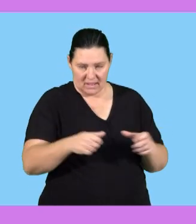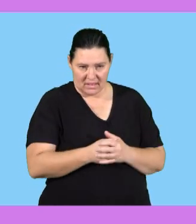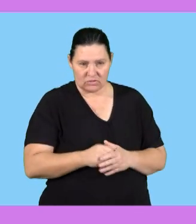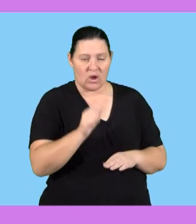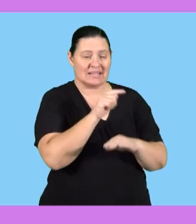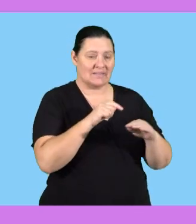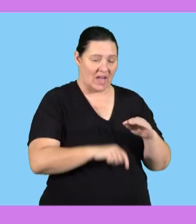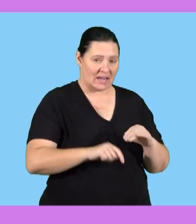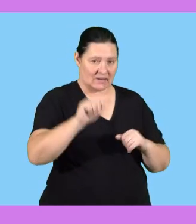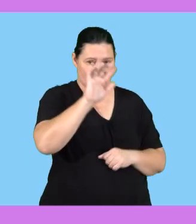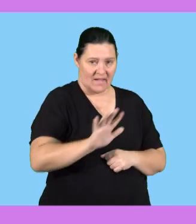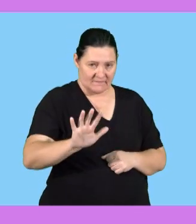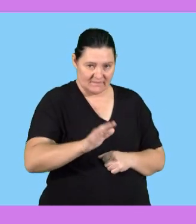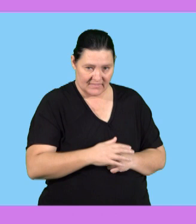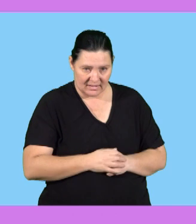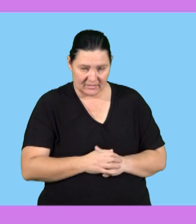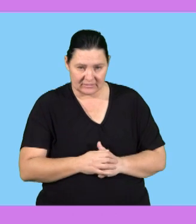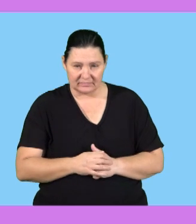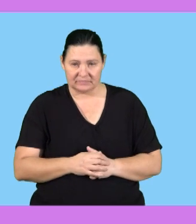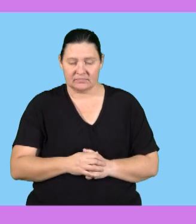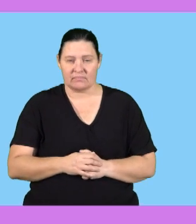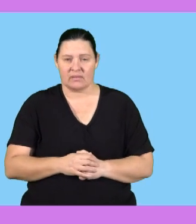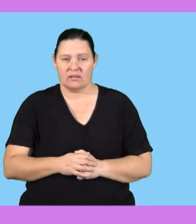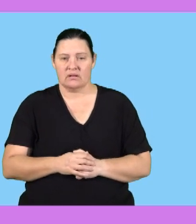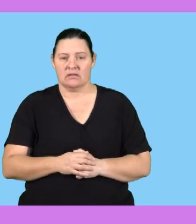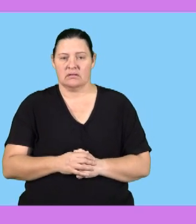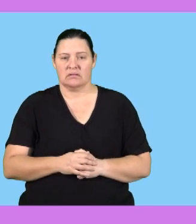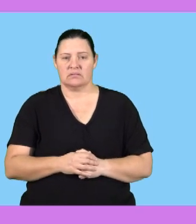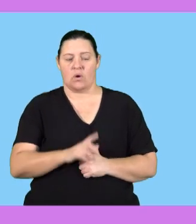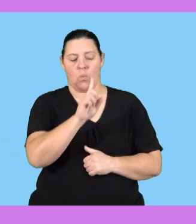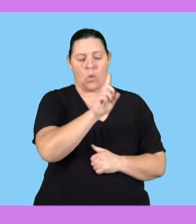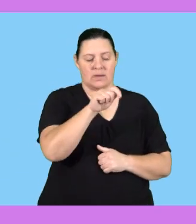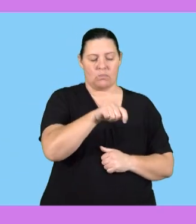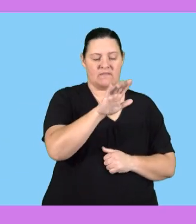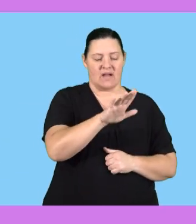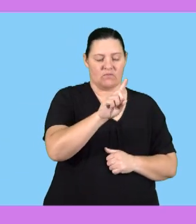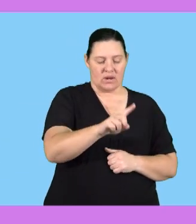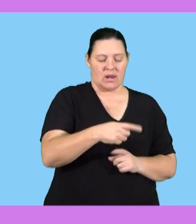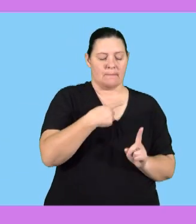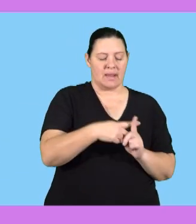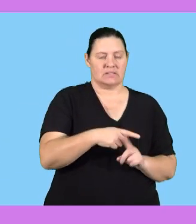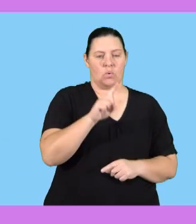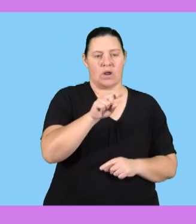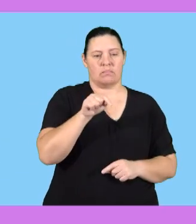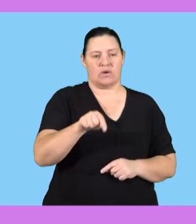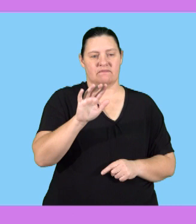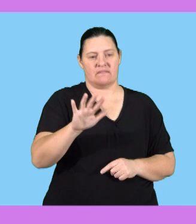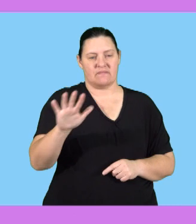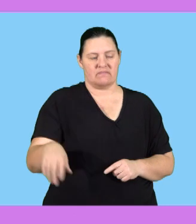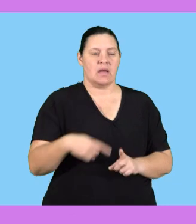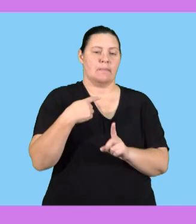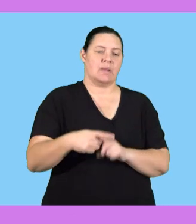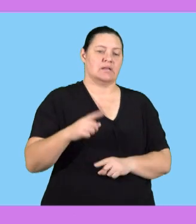contestants, so I divide that by 5. So I'm going to type that in, 1.51 plus 1.55